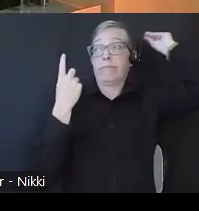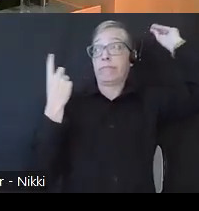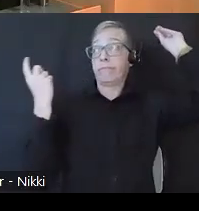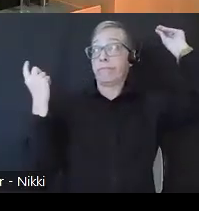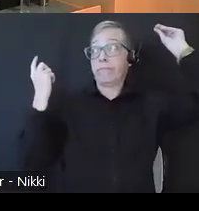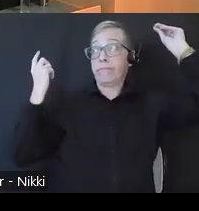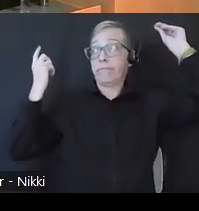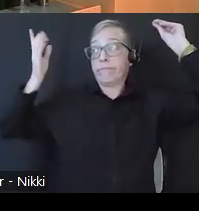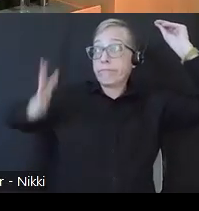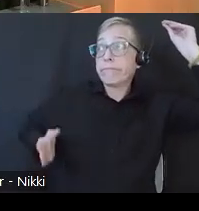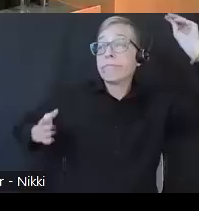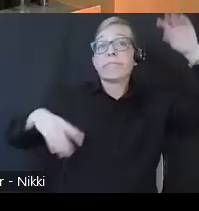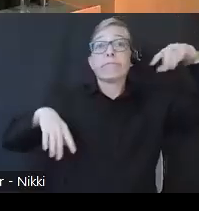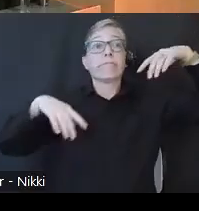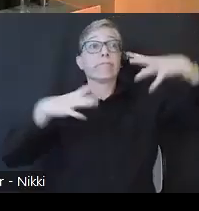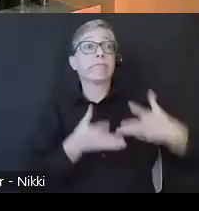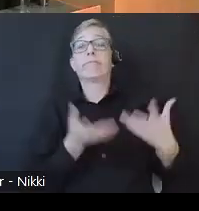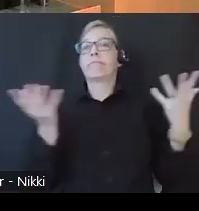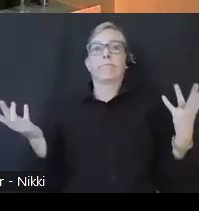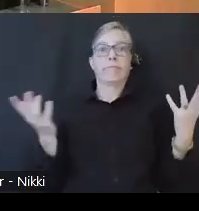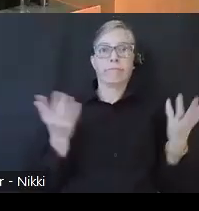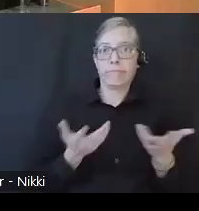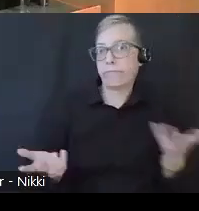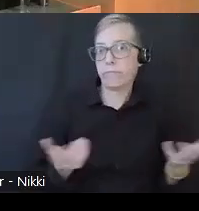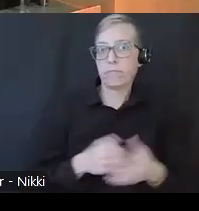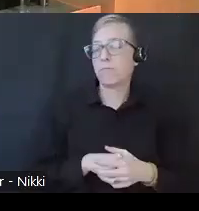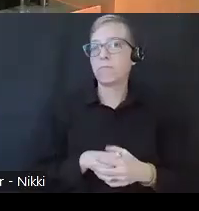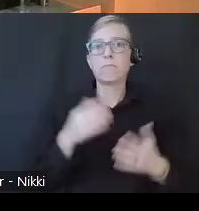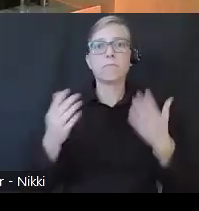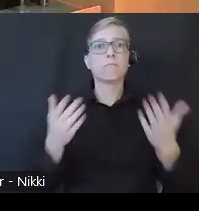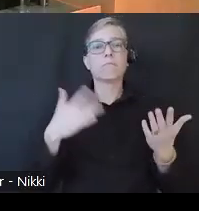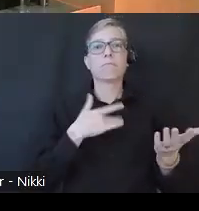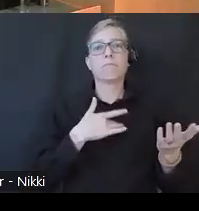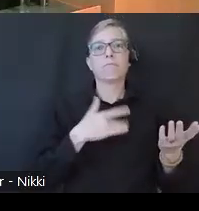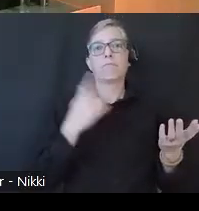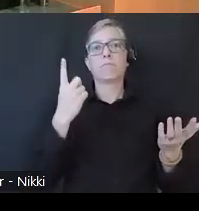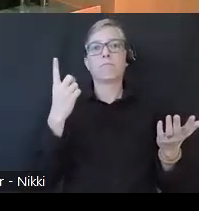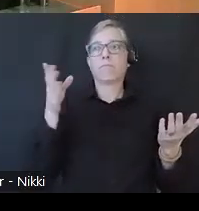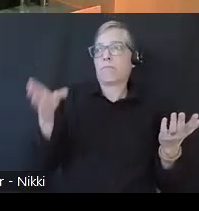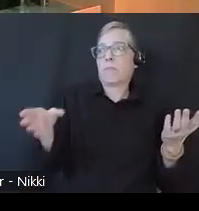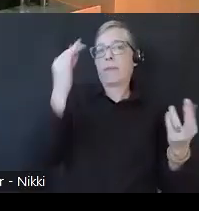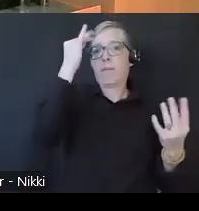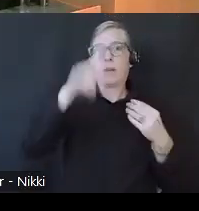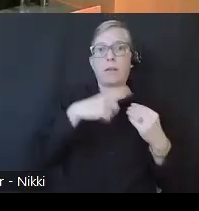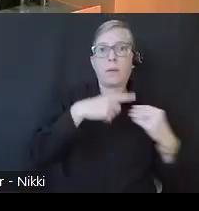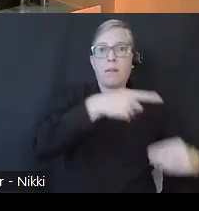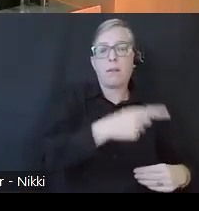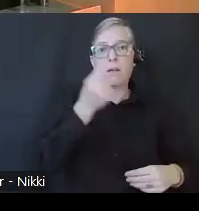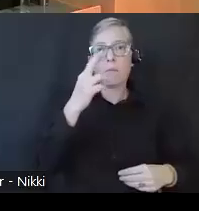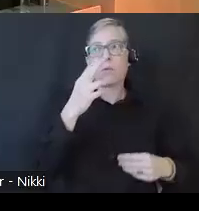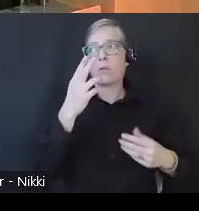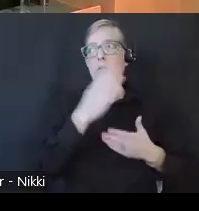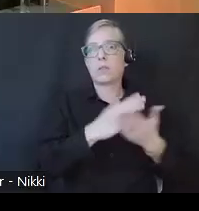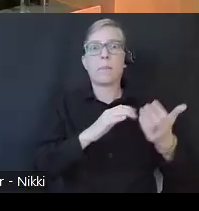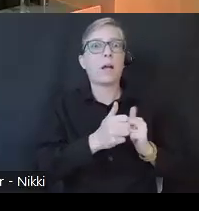and even if they can't hear a voice, they might sense that somebody's there thinking about them, somehow